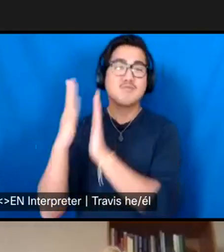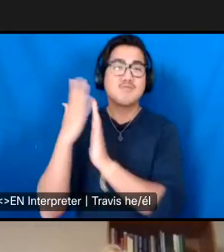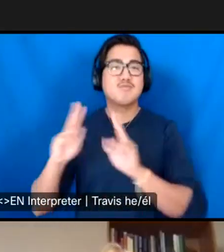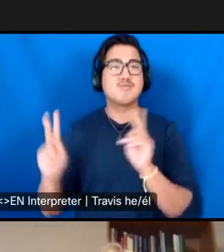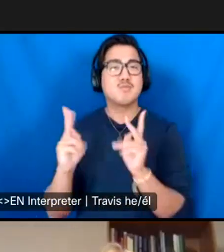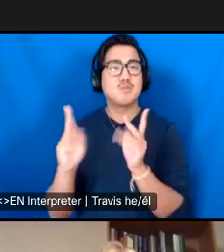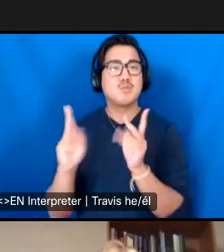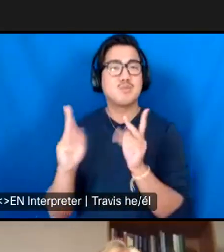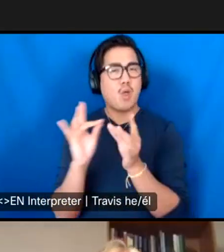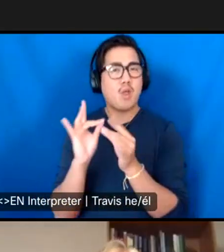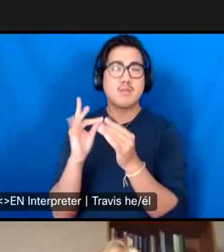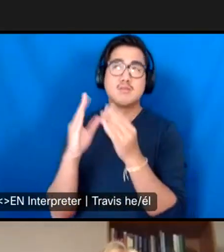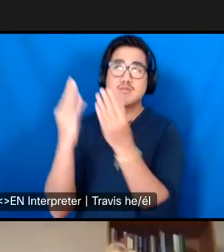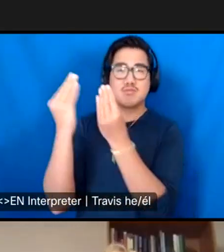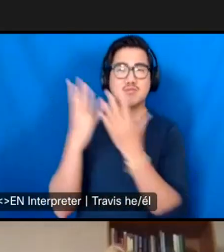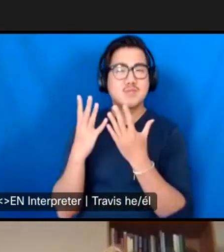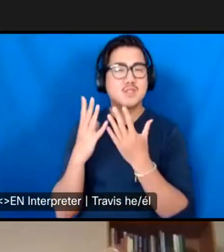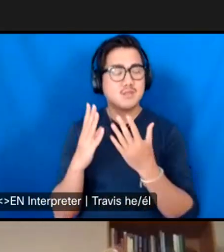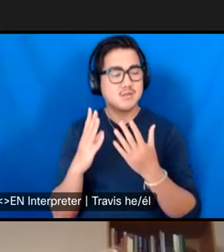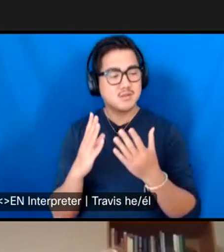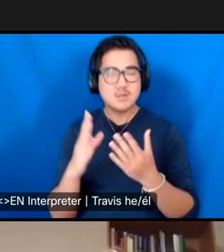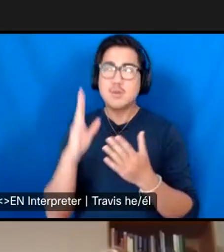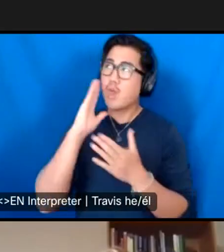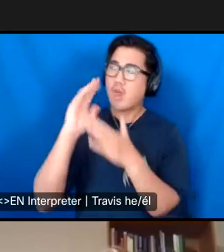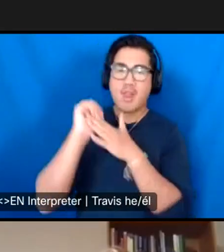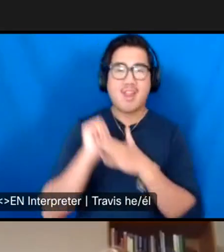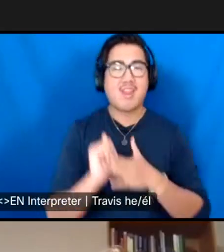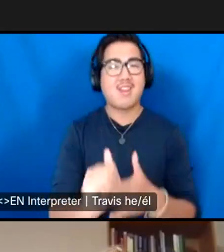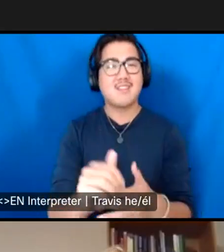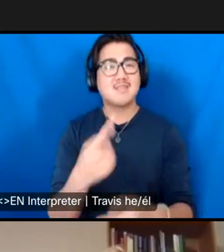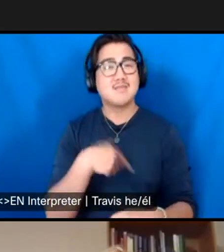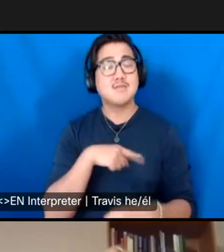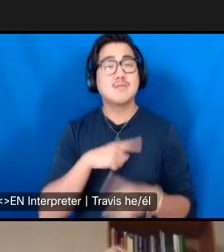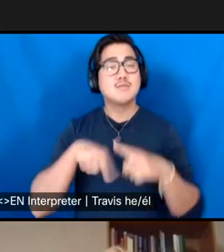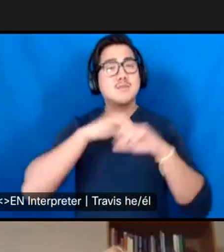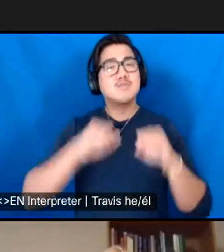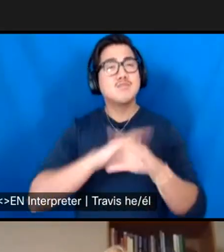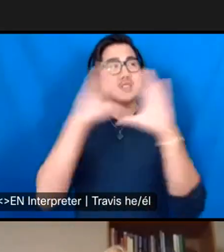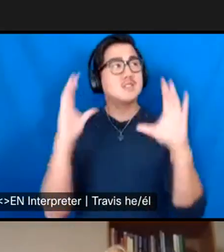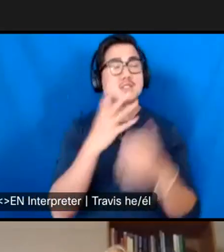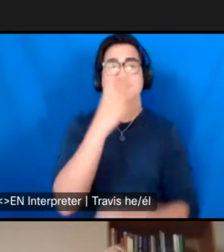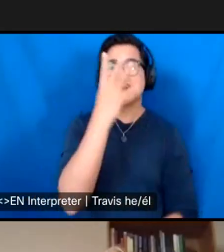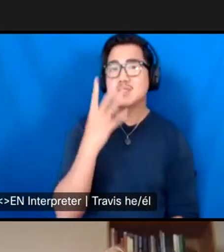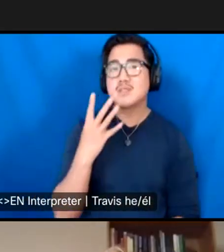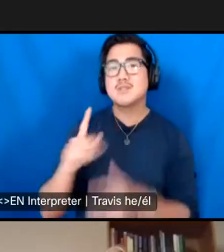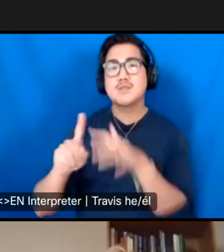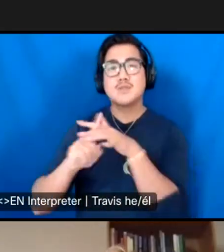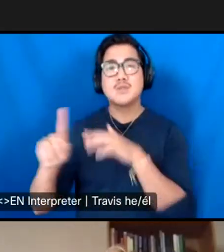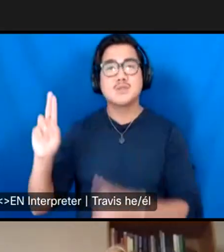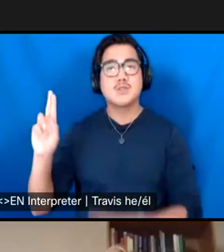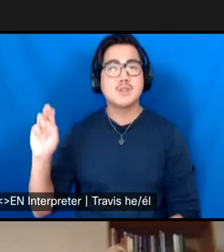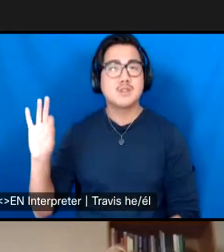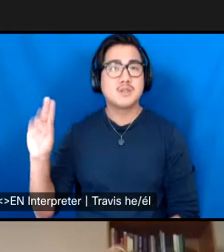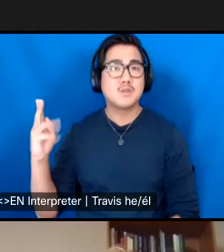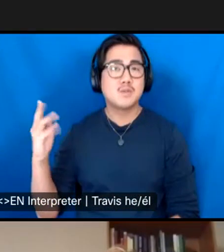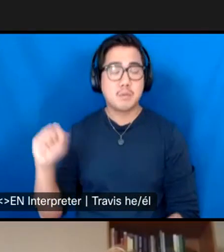ancestors will guide us. When I think about immigrants and refugees, who are a large segment of the population with whom